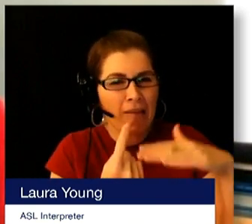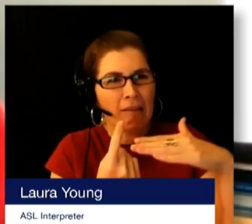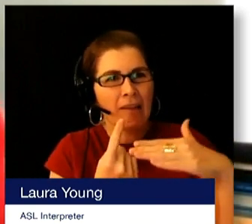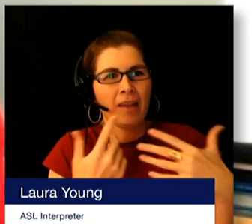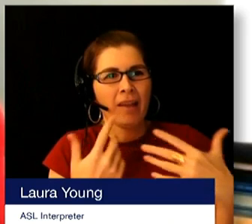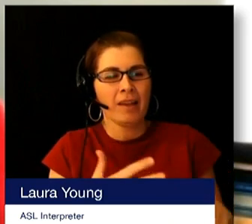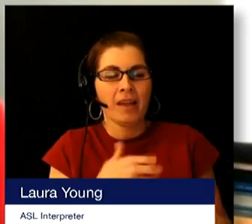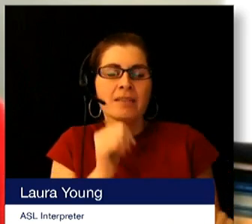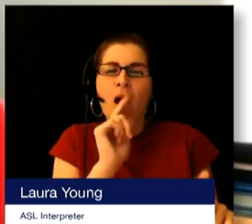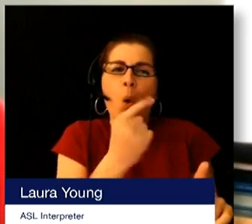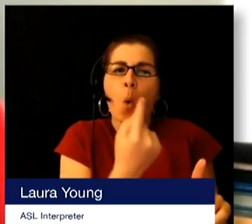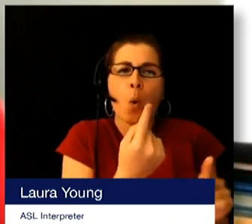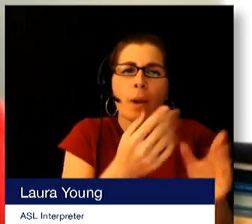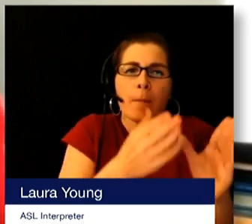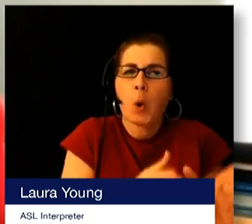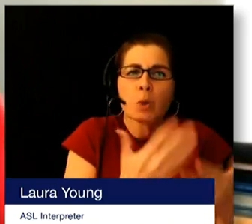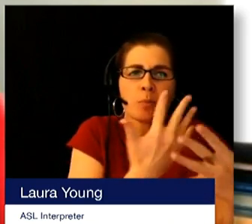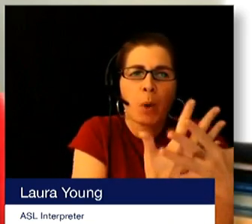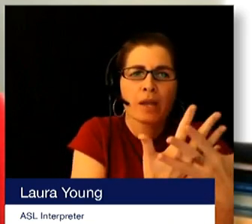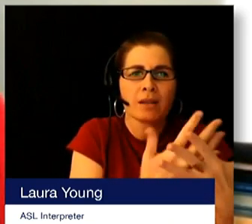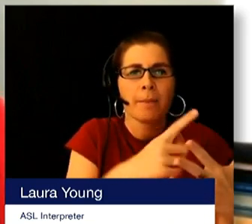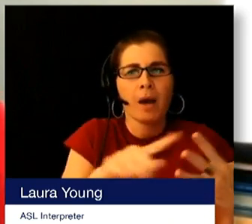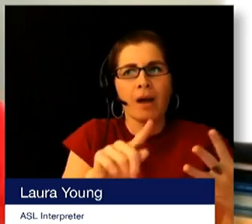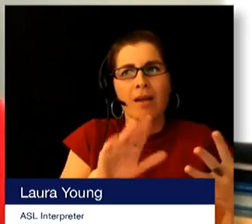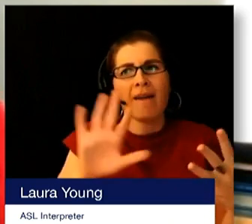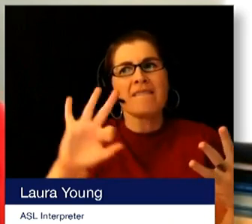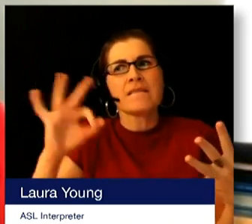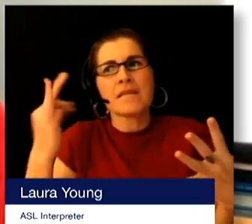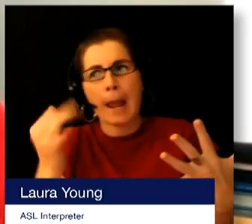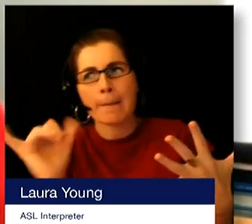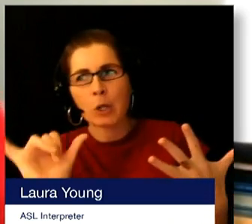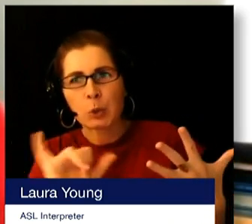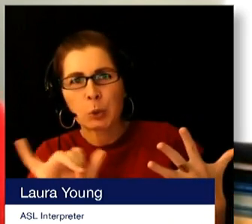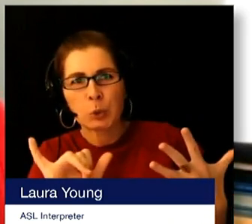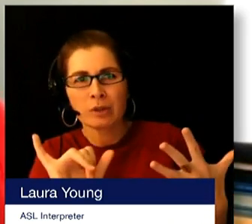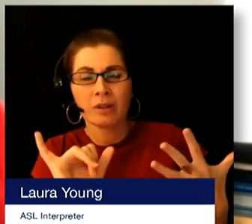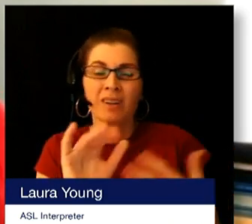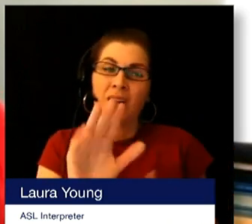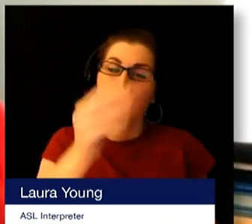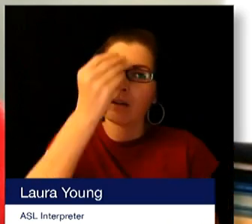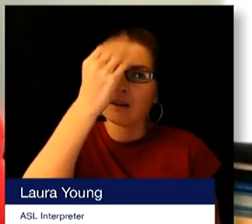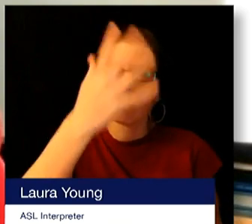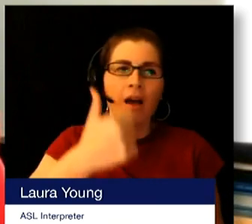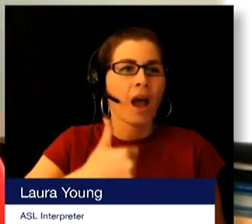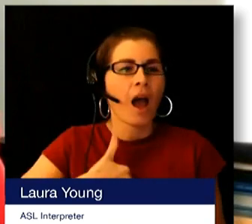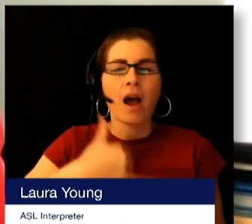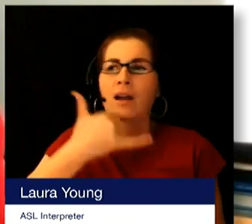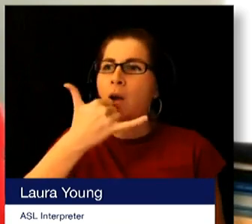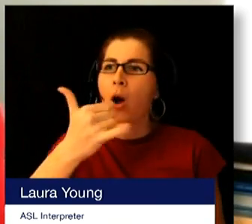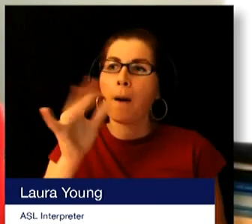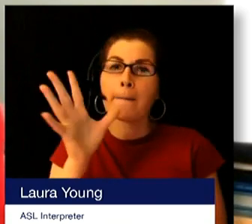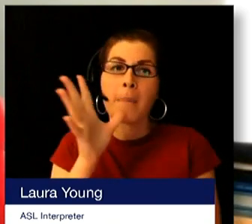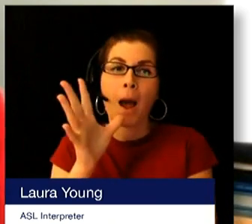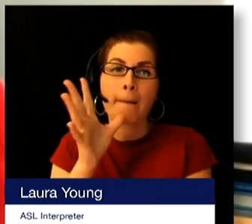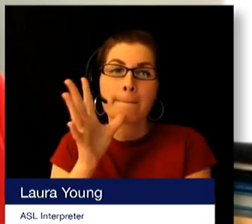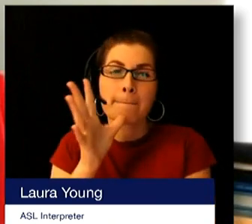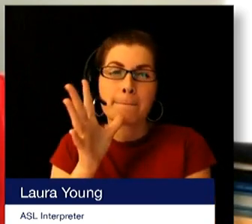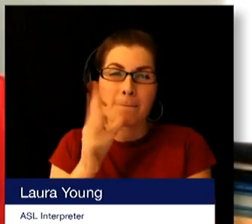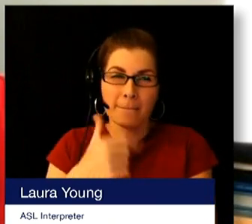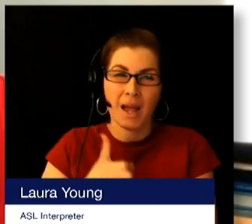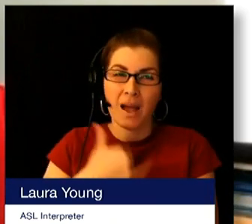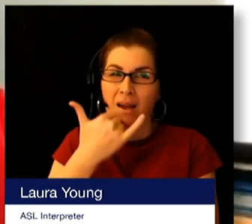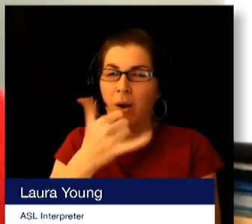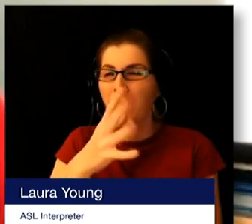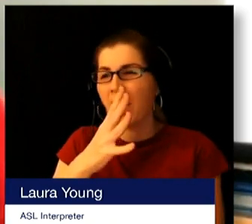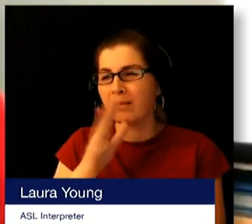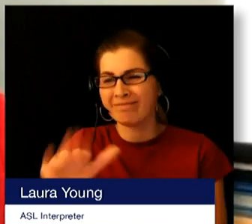their families. I can't tell you just how many times my heart was broken calling my mom and having to explain to her that, no, I